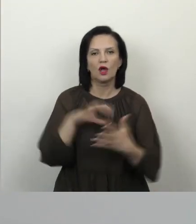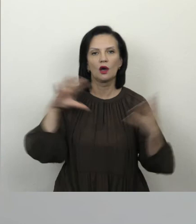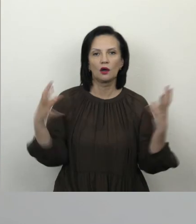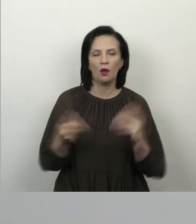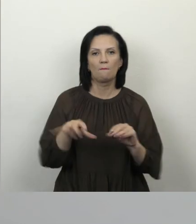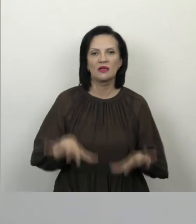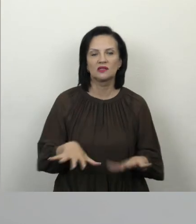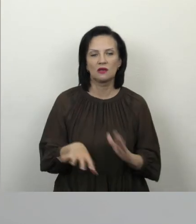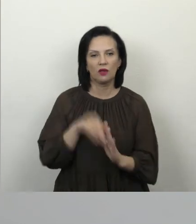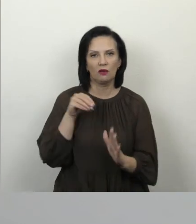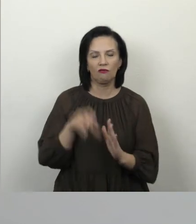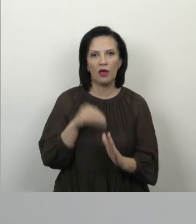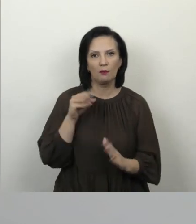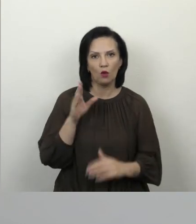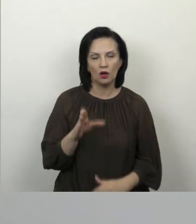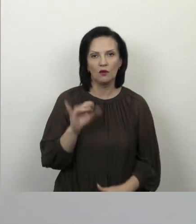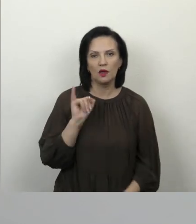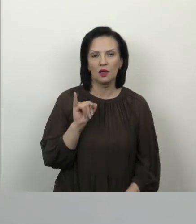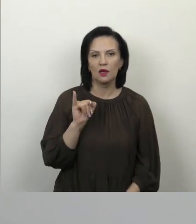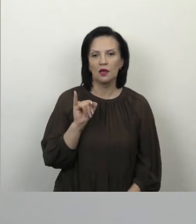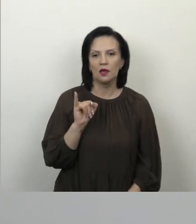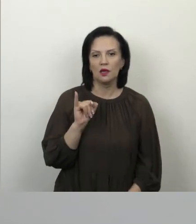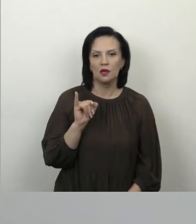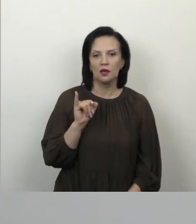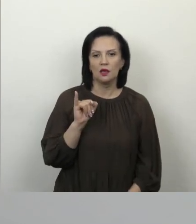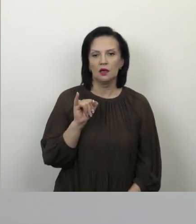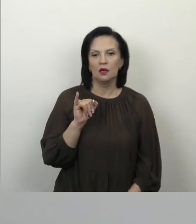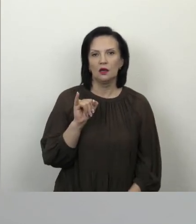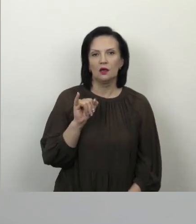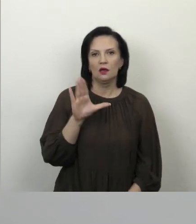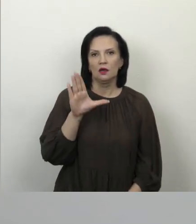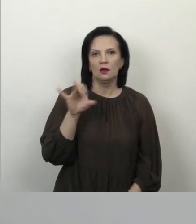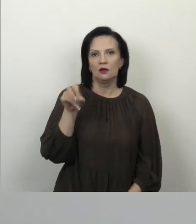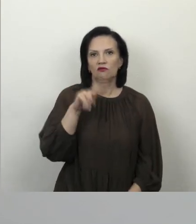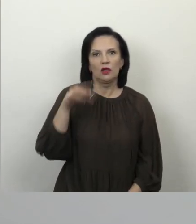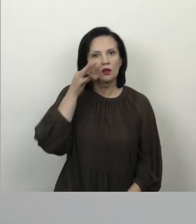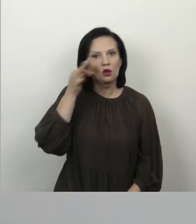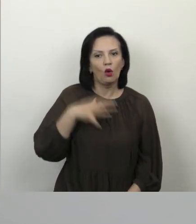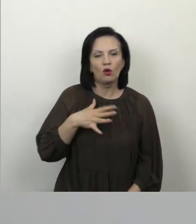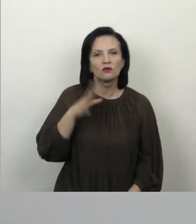the results of local elections. And